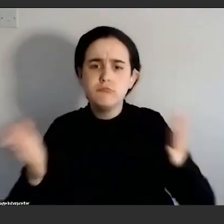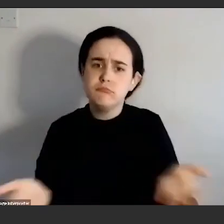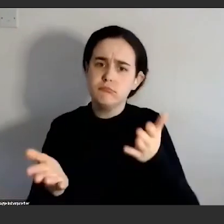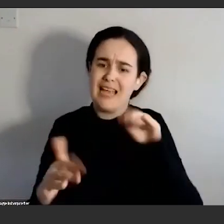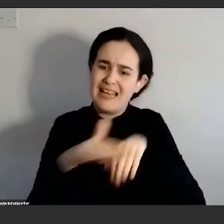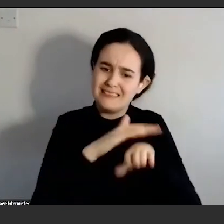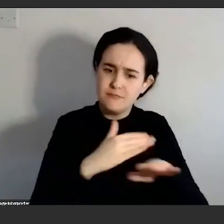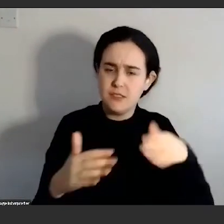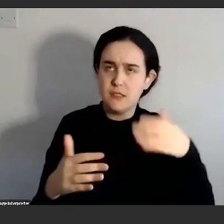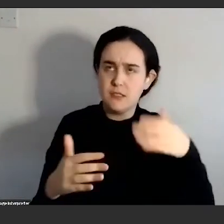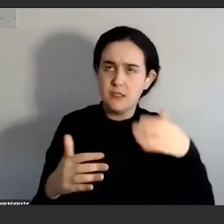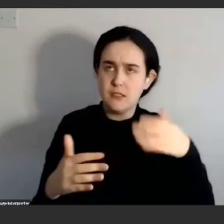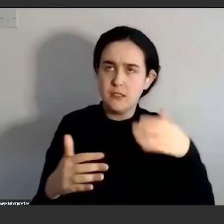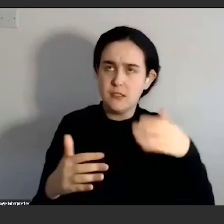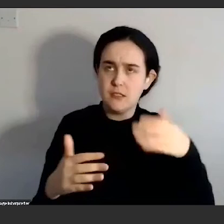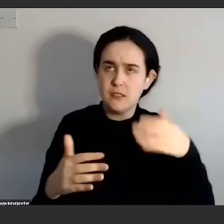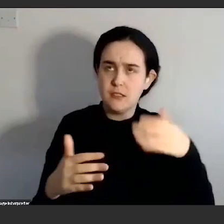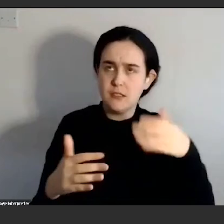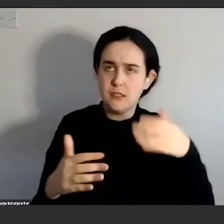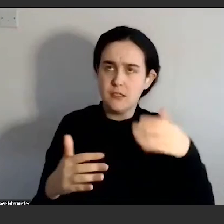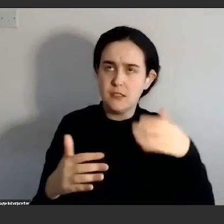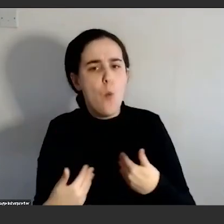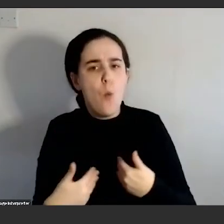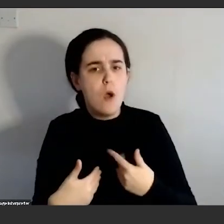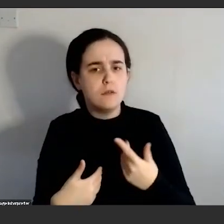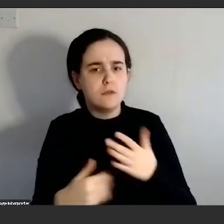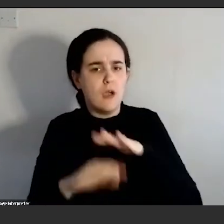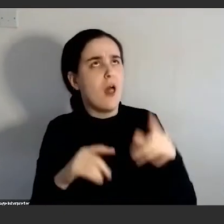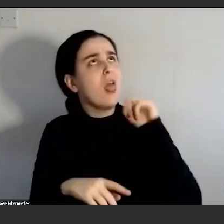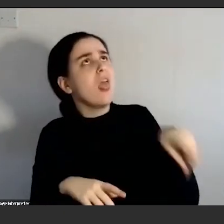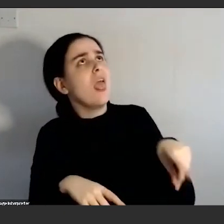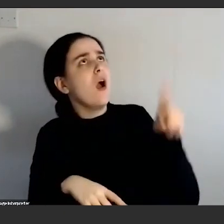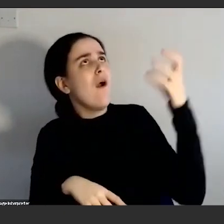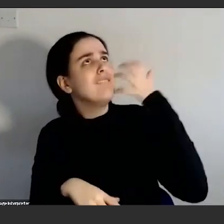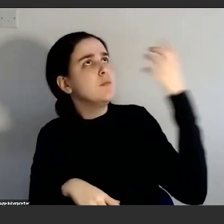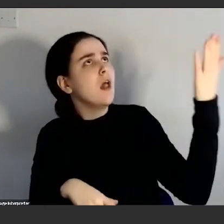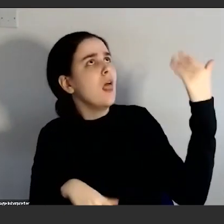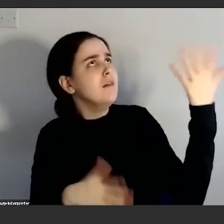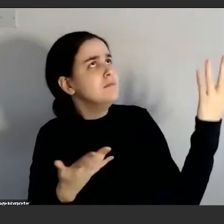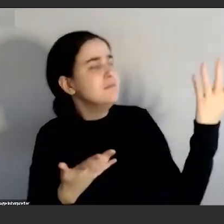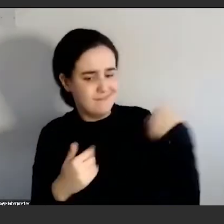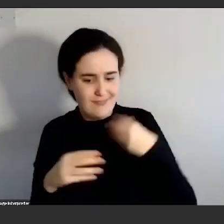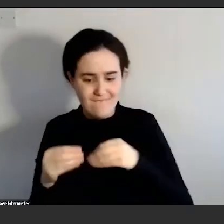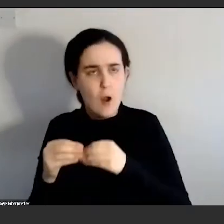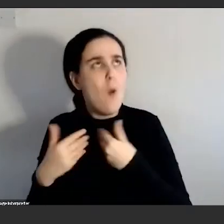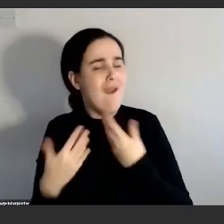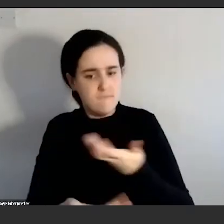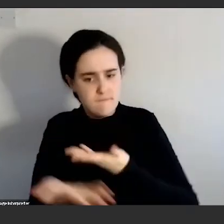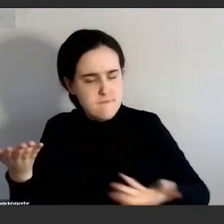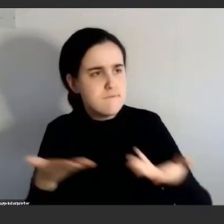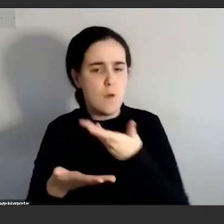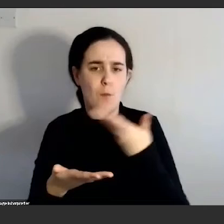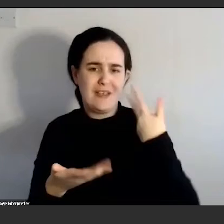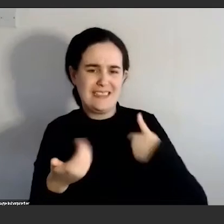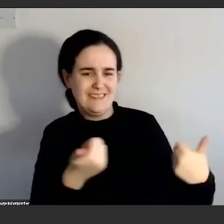known about all of our lives and all of our careers. And so coming together, civil